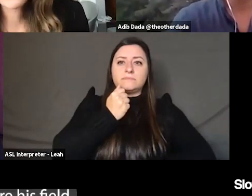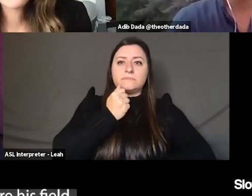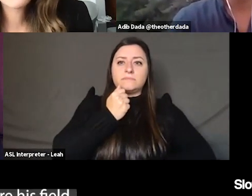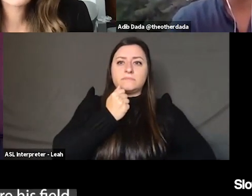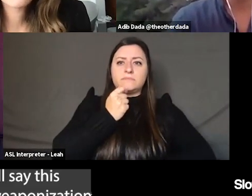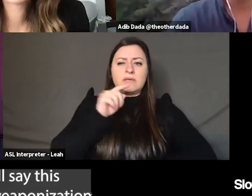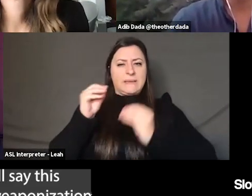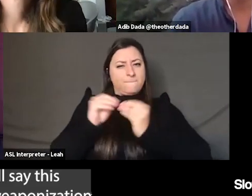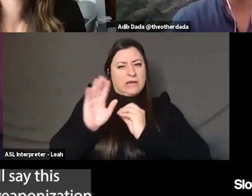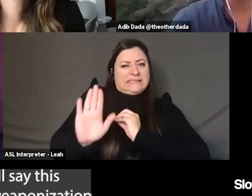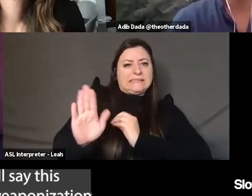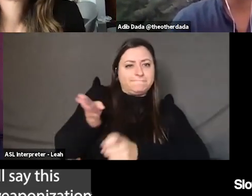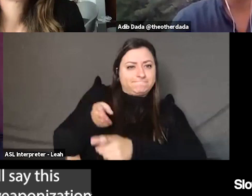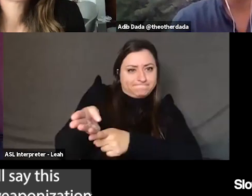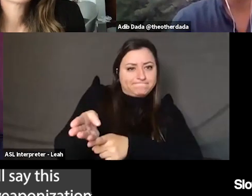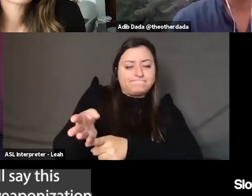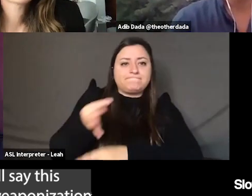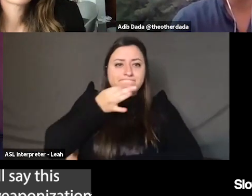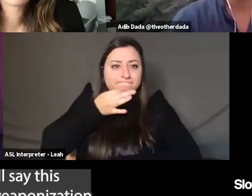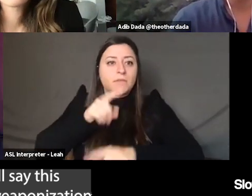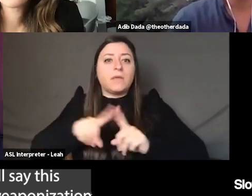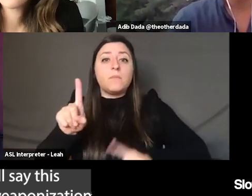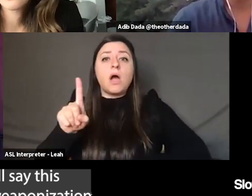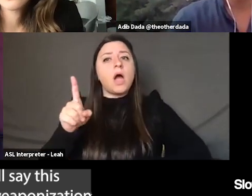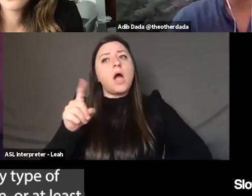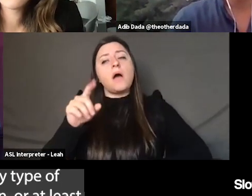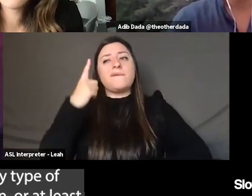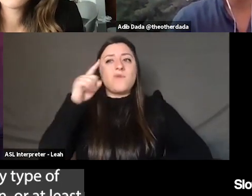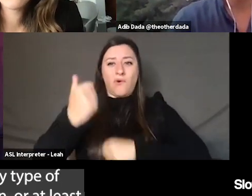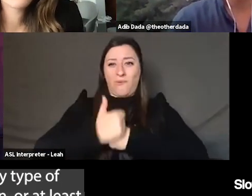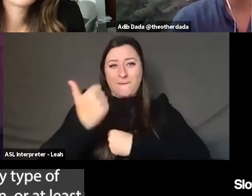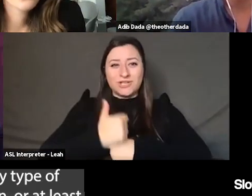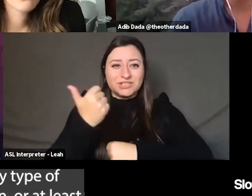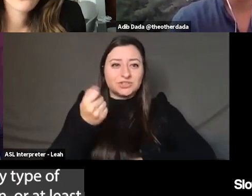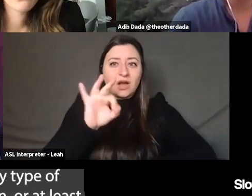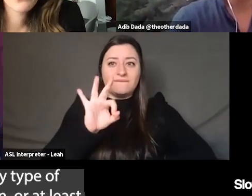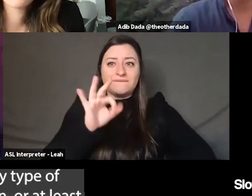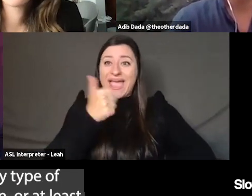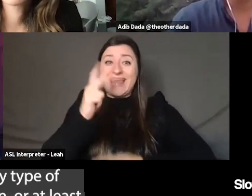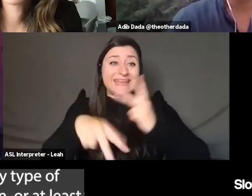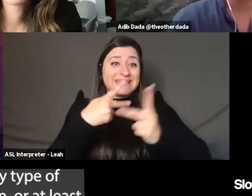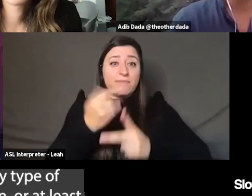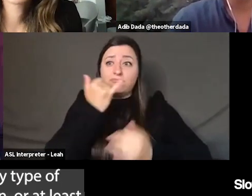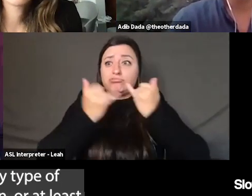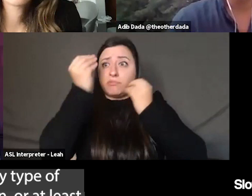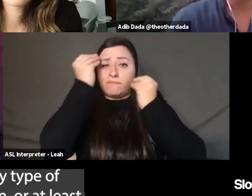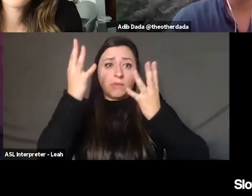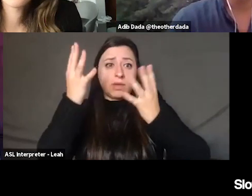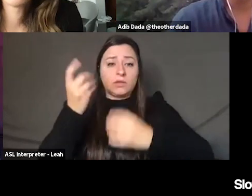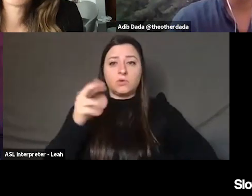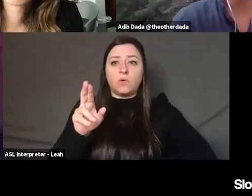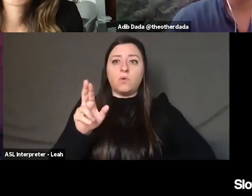much more his field. But I will say this about the weaponization of any type of information, or at